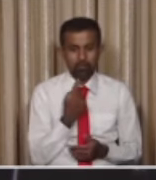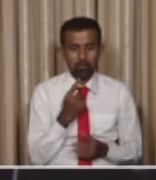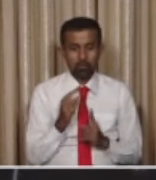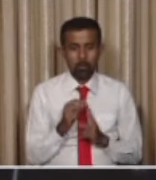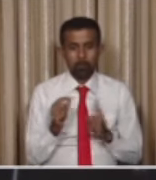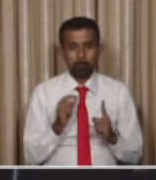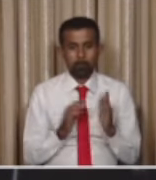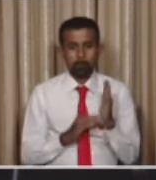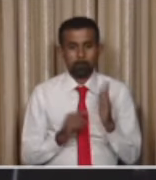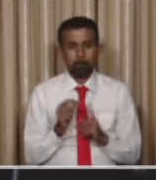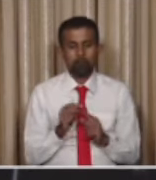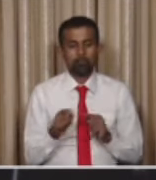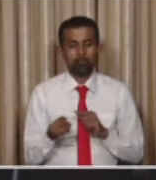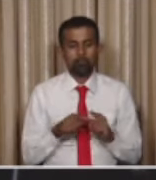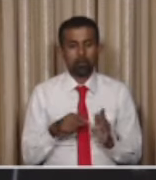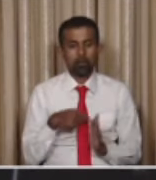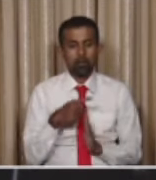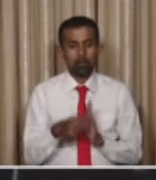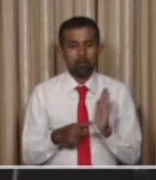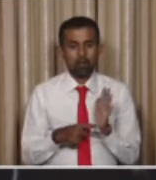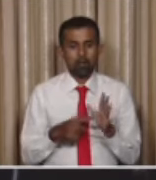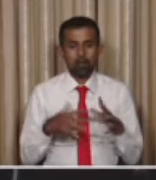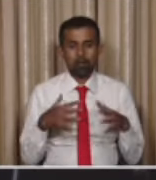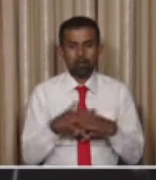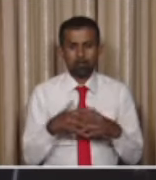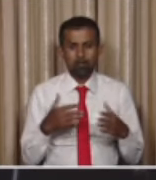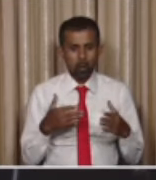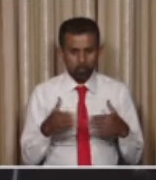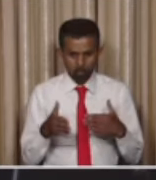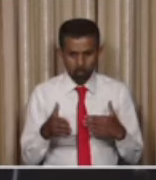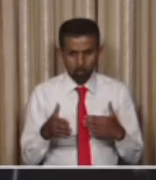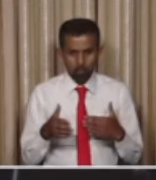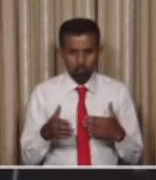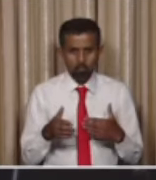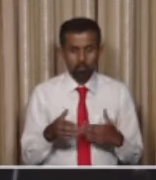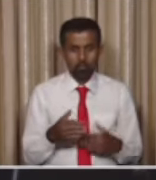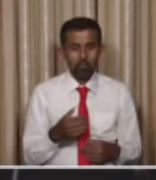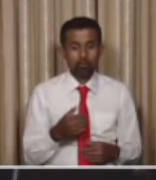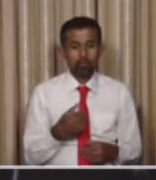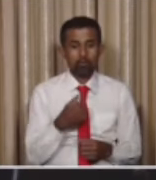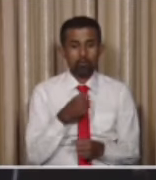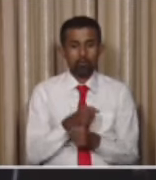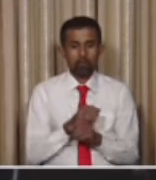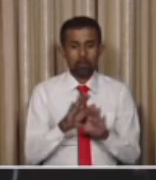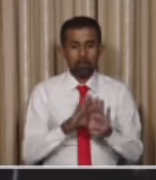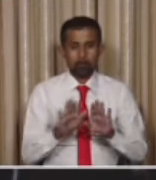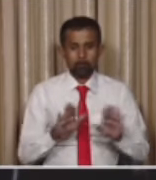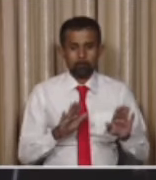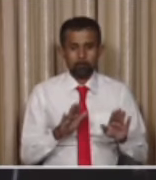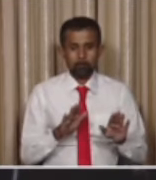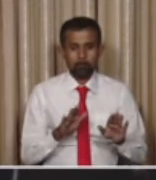issue. For the sake of clarity and transparency, we request a copy of the deed be given